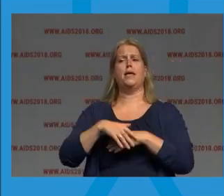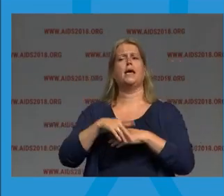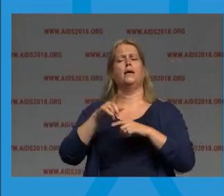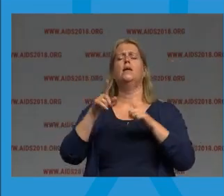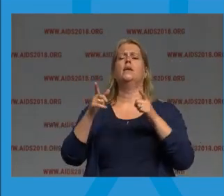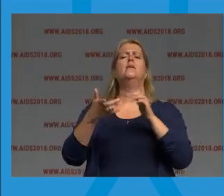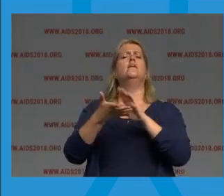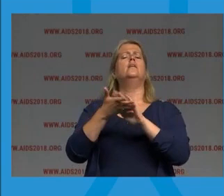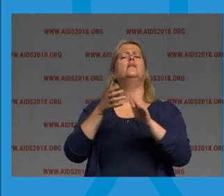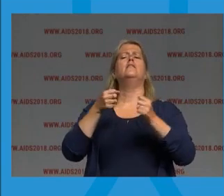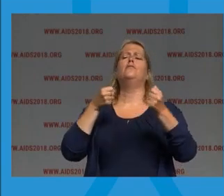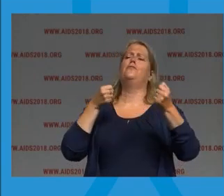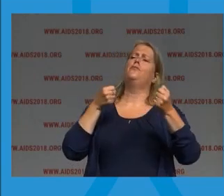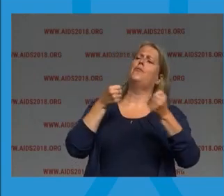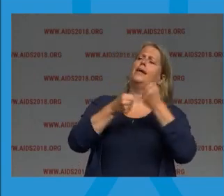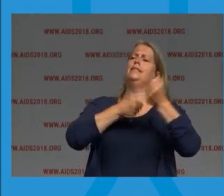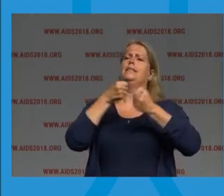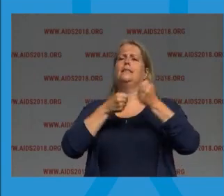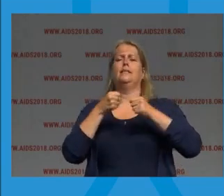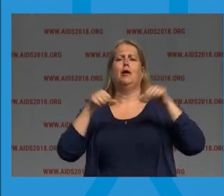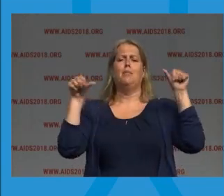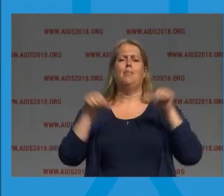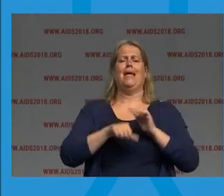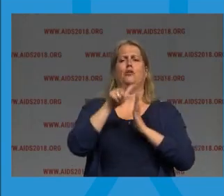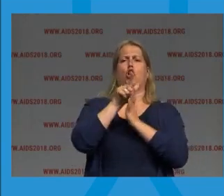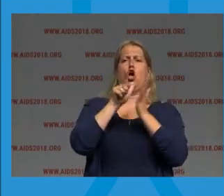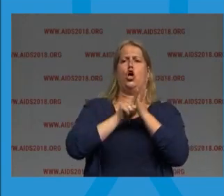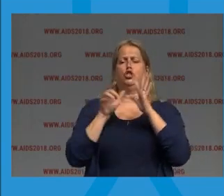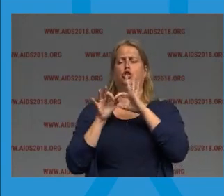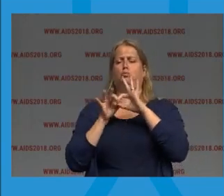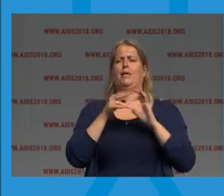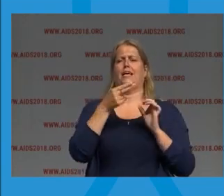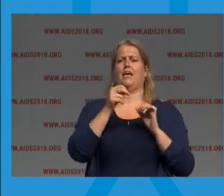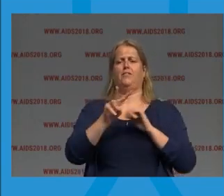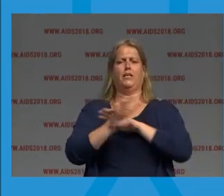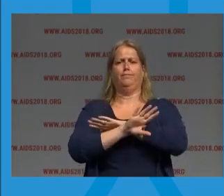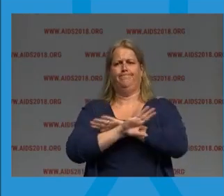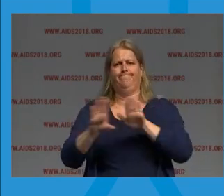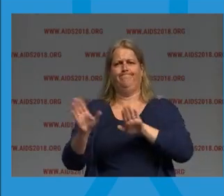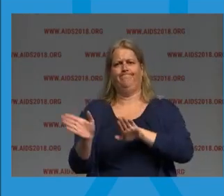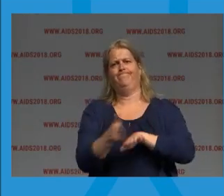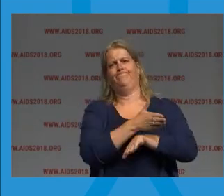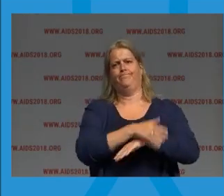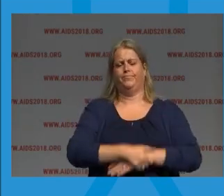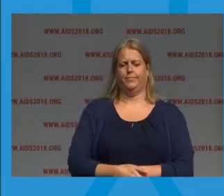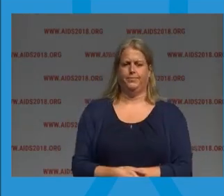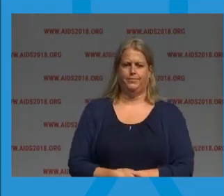the fight against bad laws in the era of HIV.